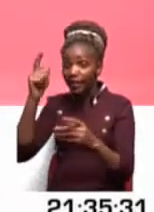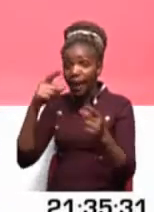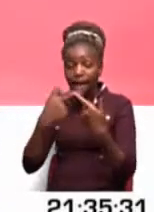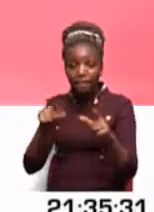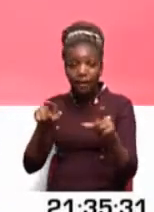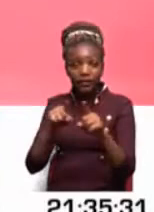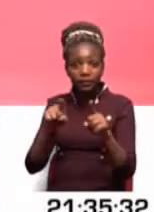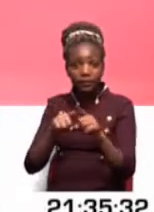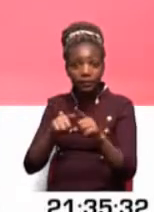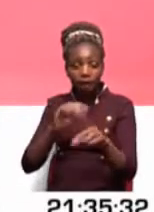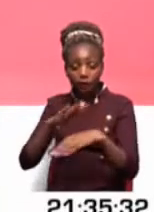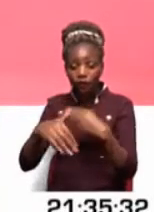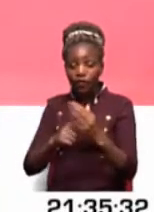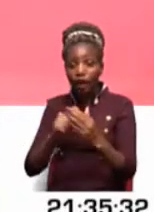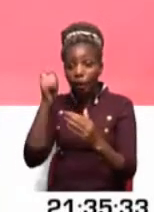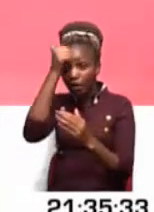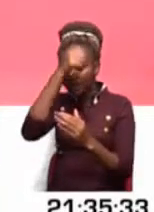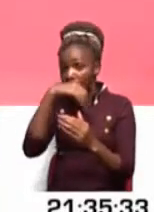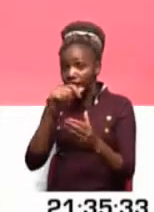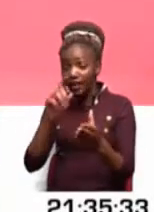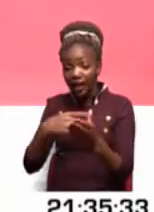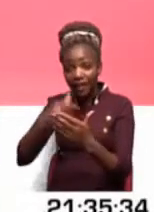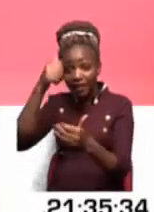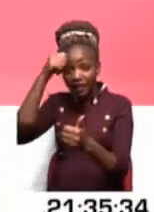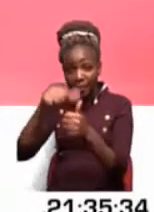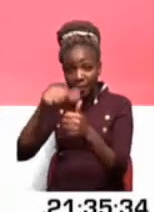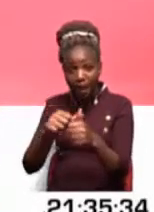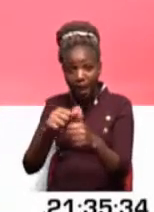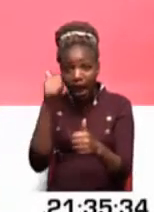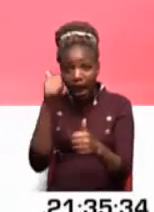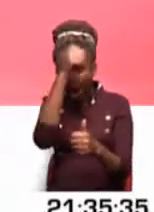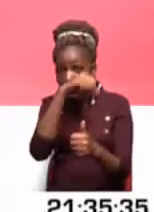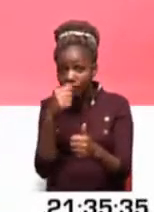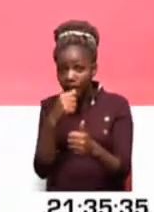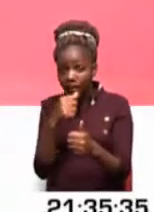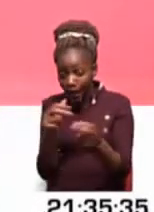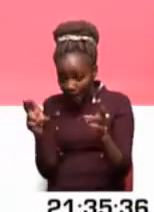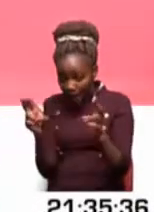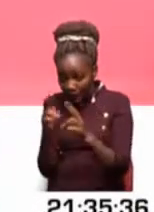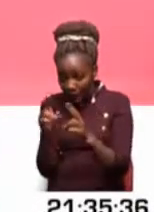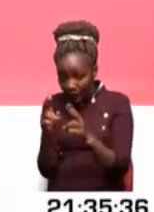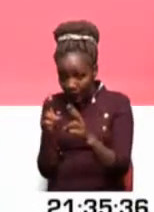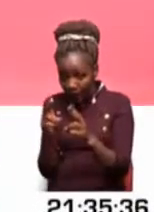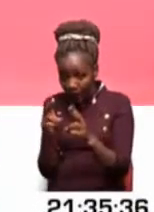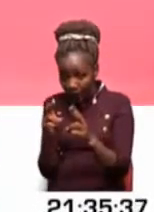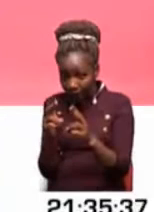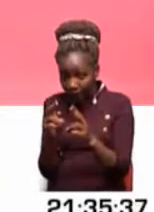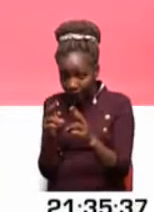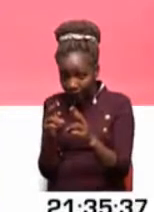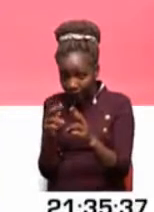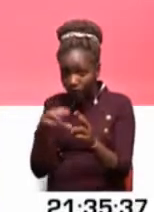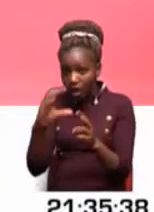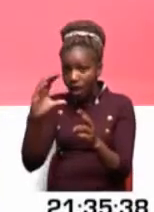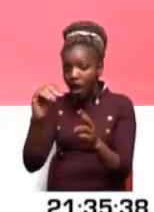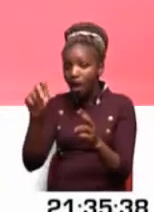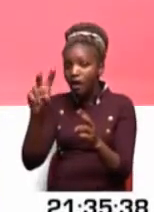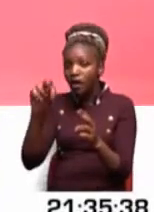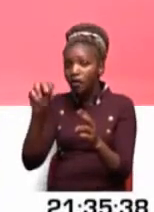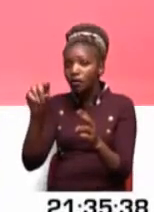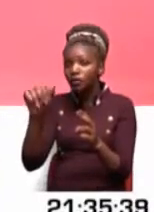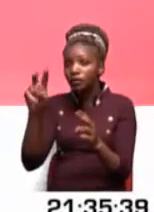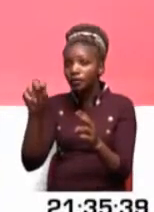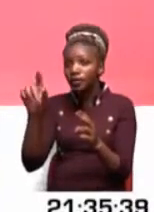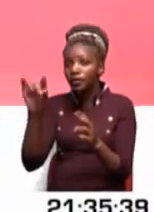entire continent. Remember, Africa is the youngest continent in the world, and Kenya is contributes significantly to part of